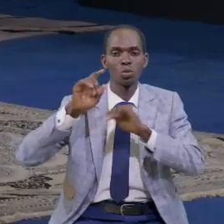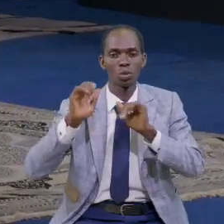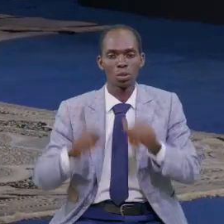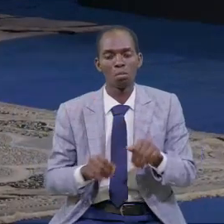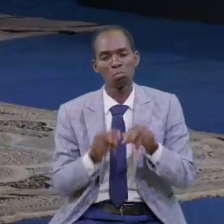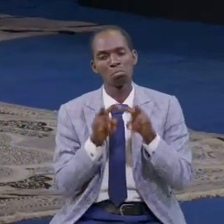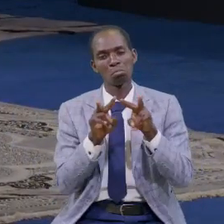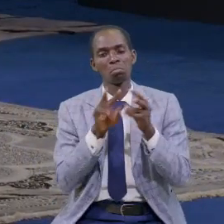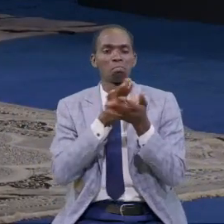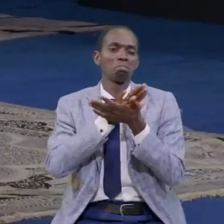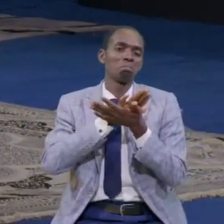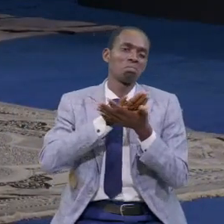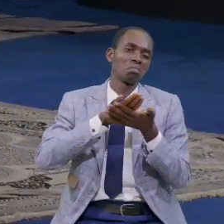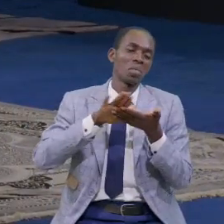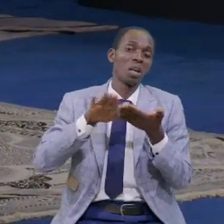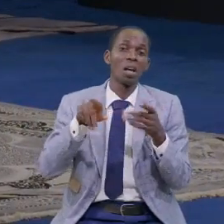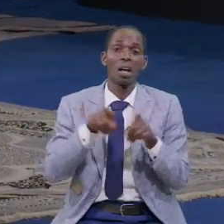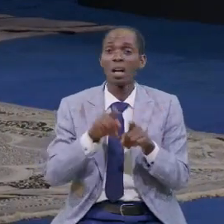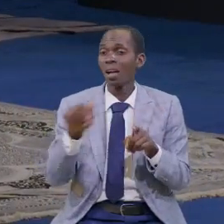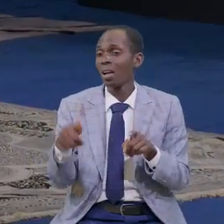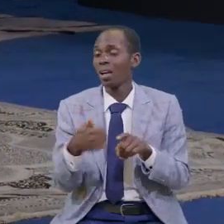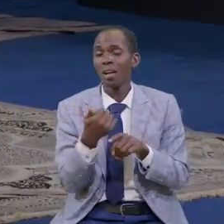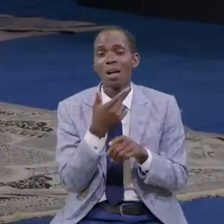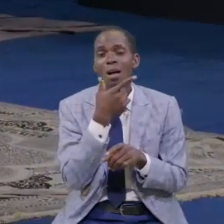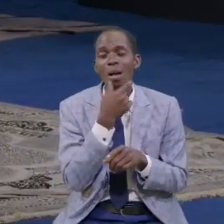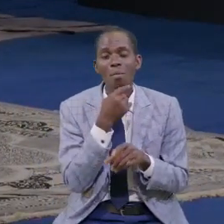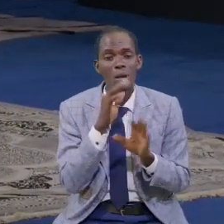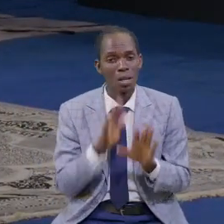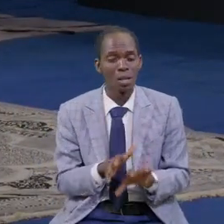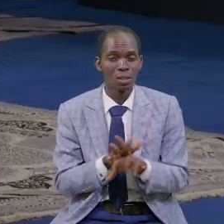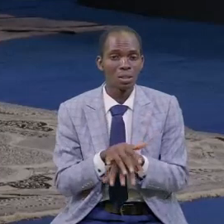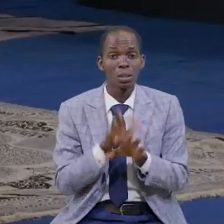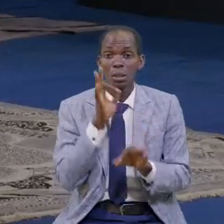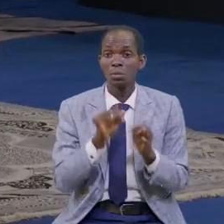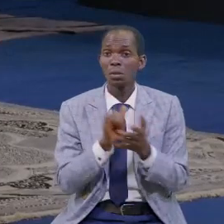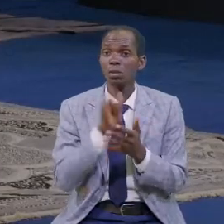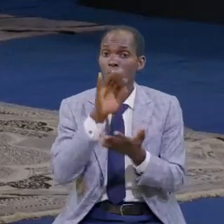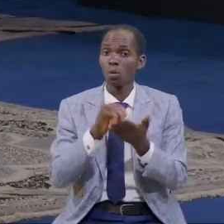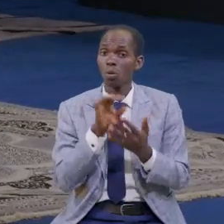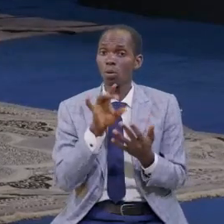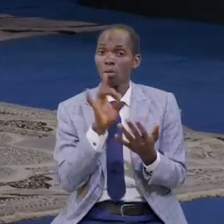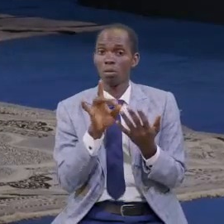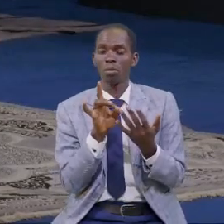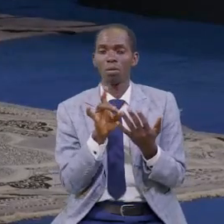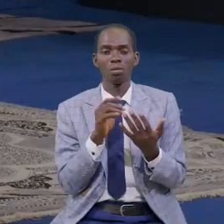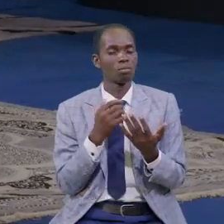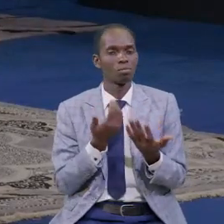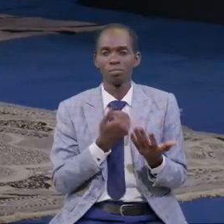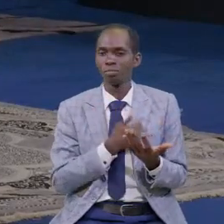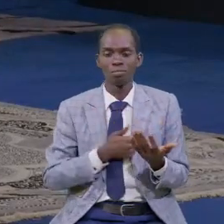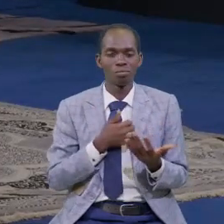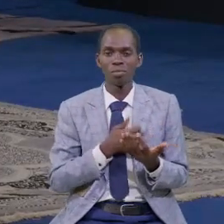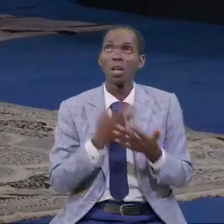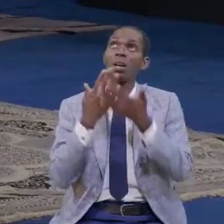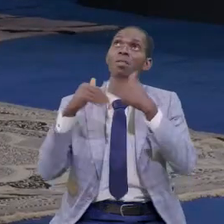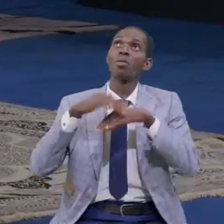any pretender can be. If that's your choice, eternity will close its door